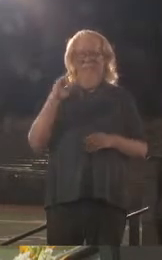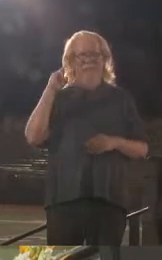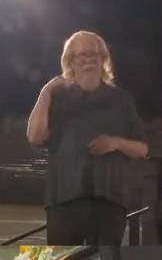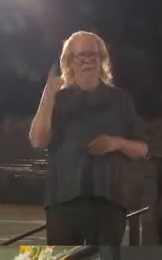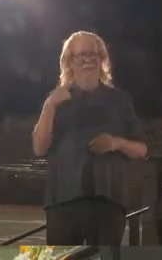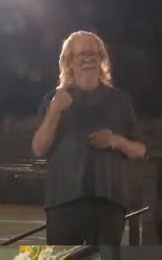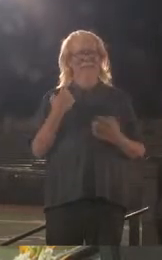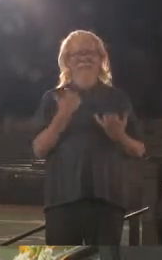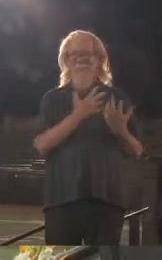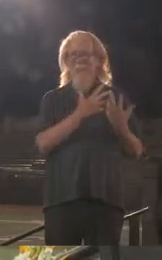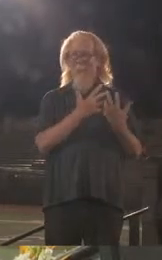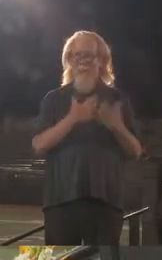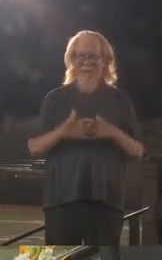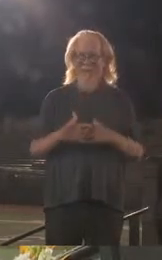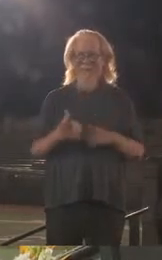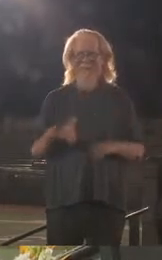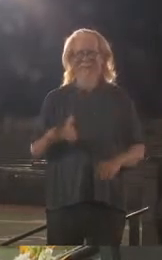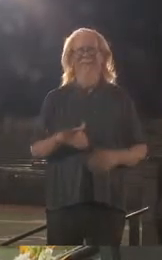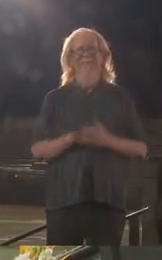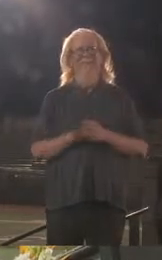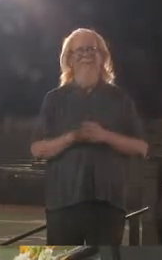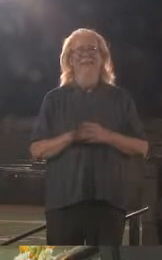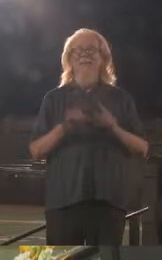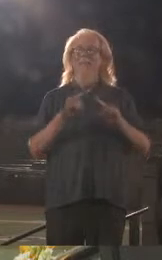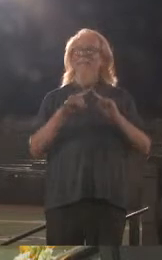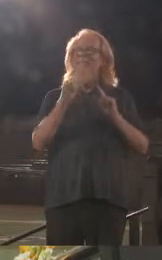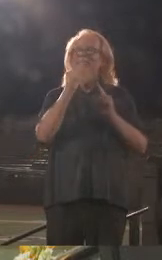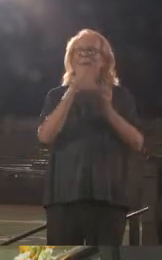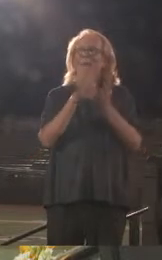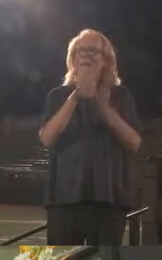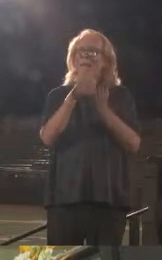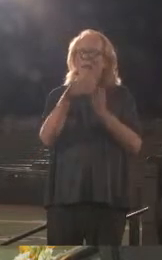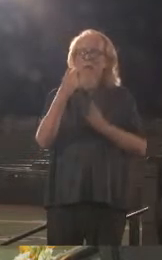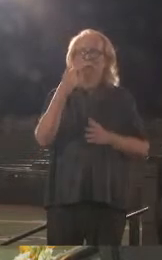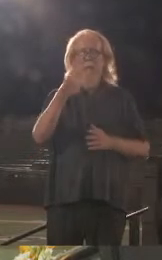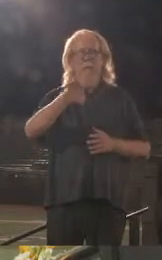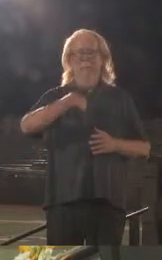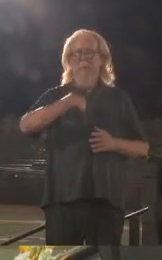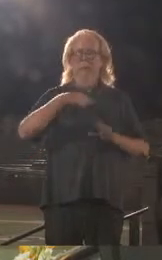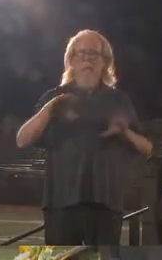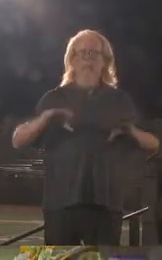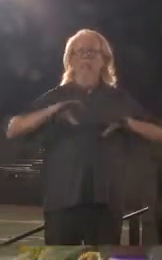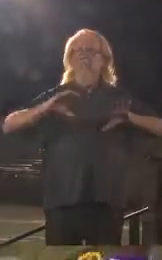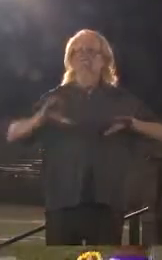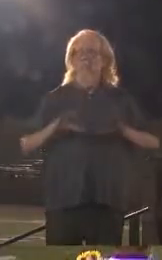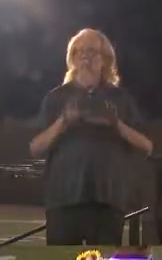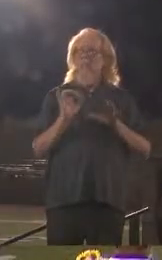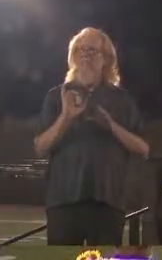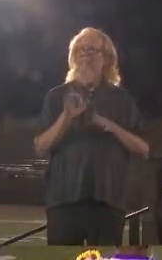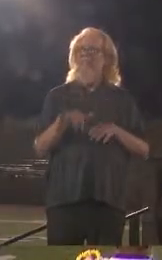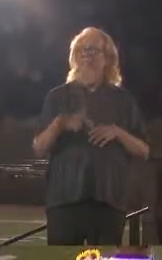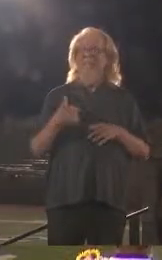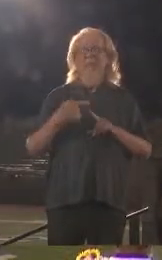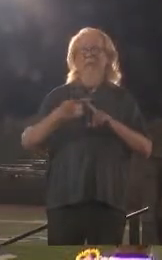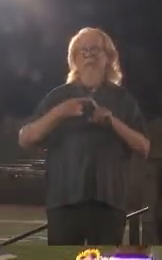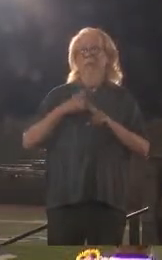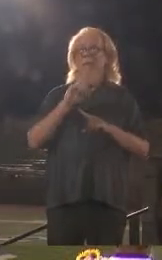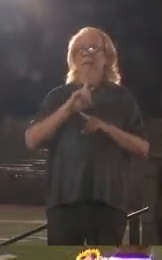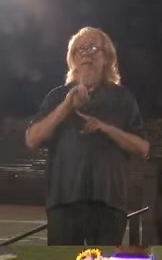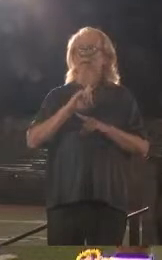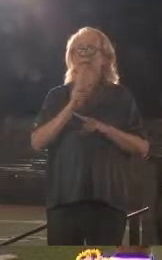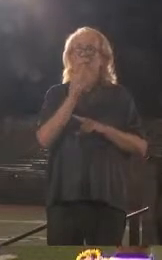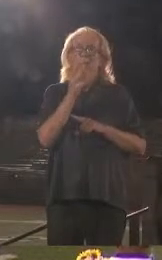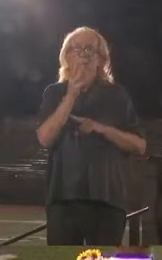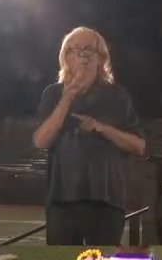huh? But it isn't often that you see people like me doing major things like this. I come from a single-parent